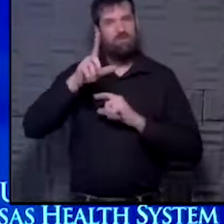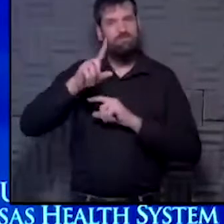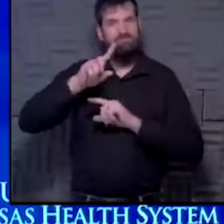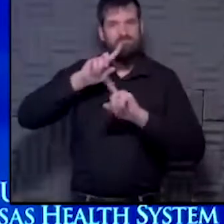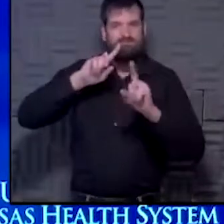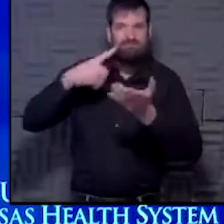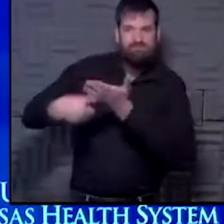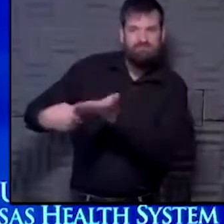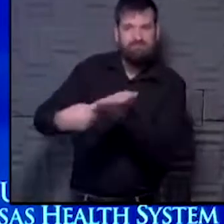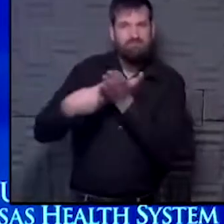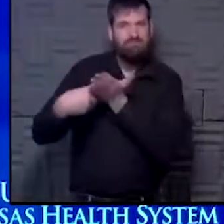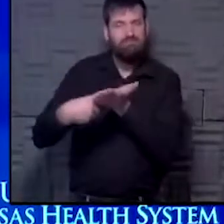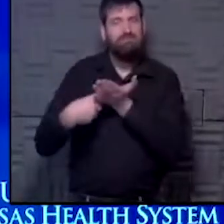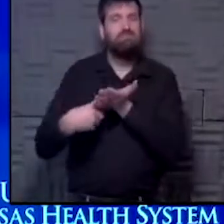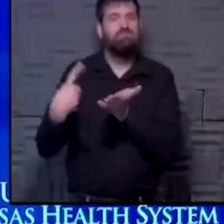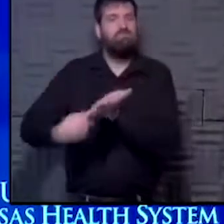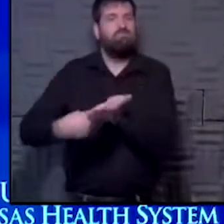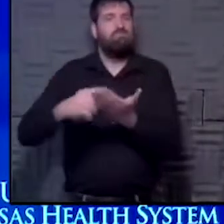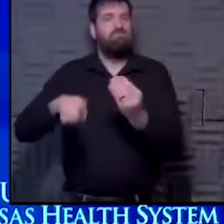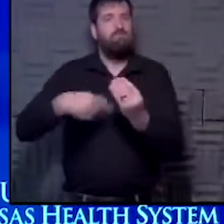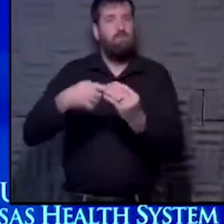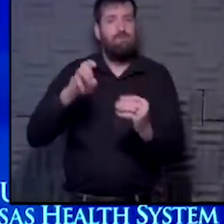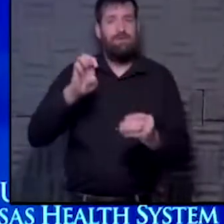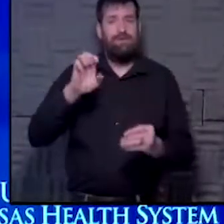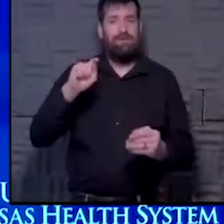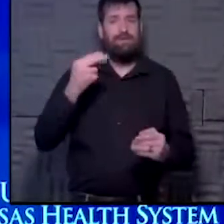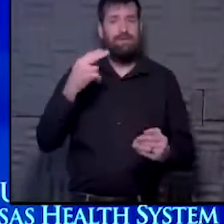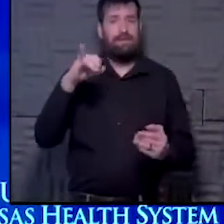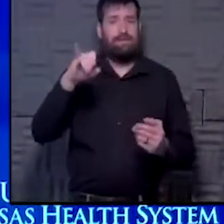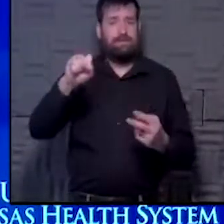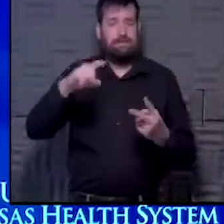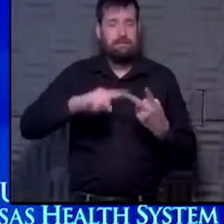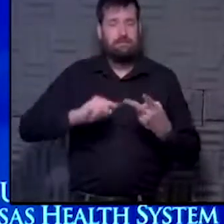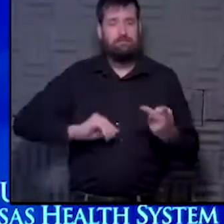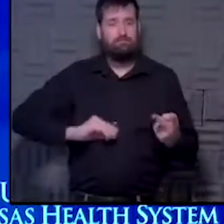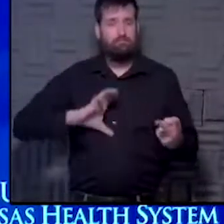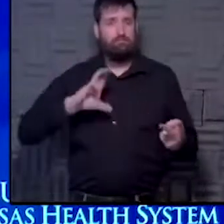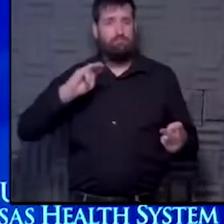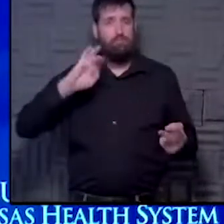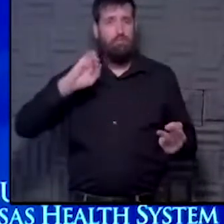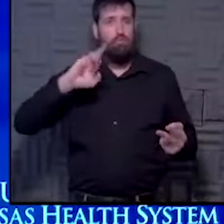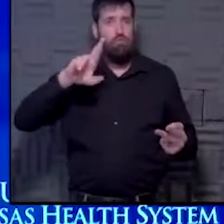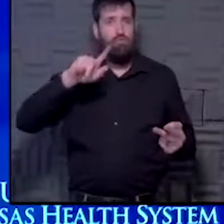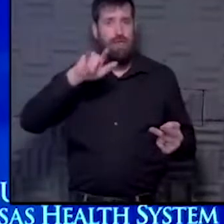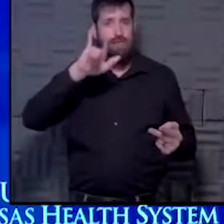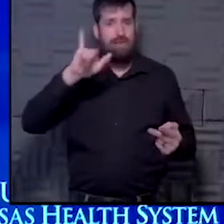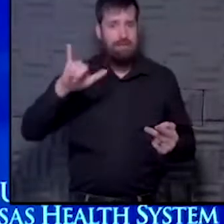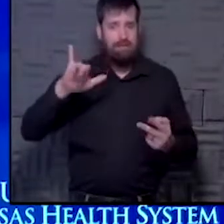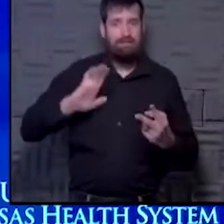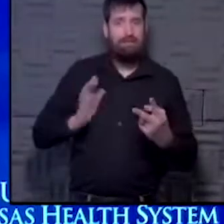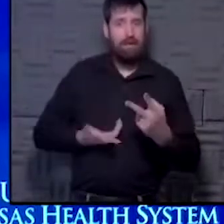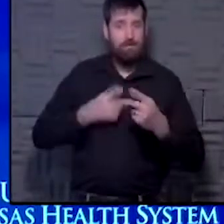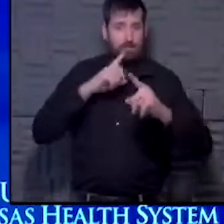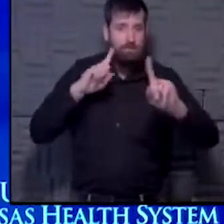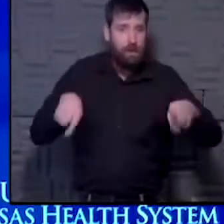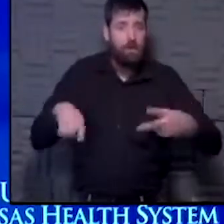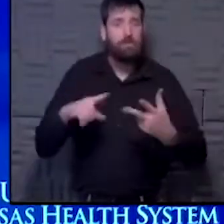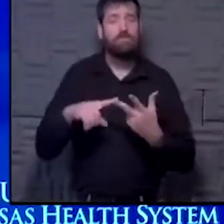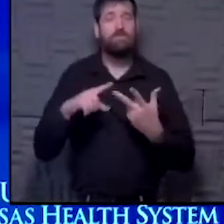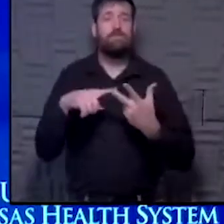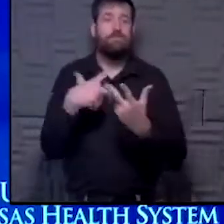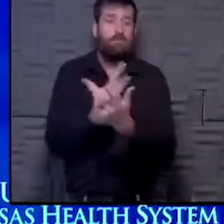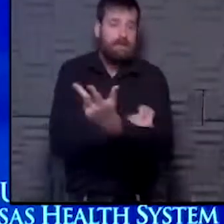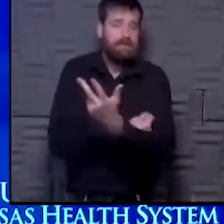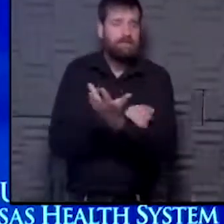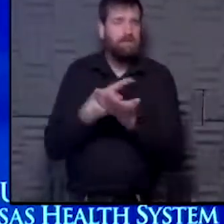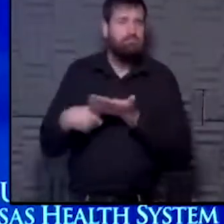will be a discussion a lot around the ethics and the morality of COVID and our response to COVID and vaccination. And I